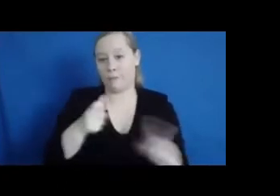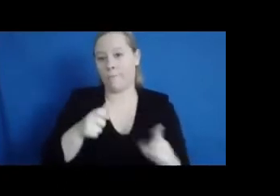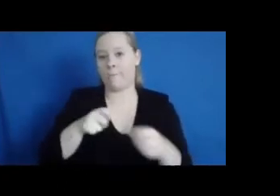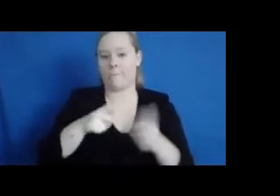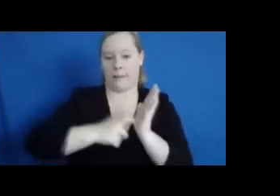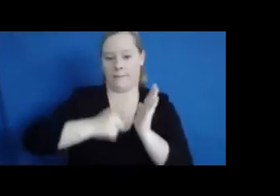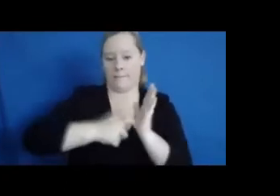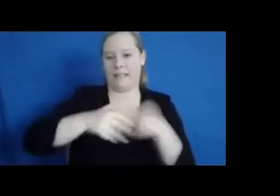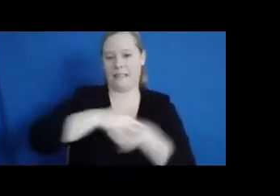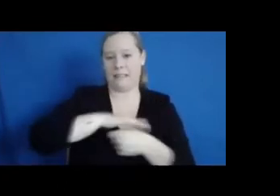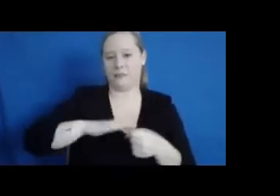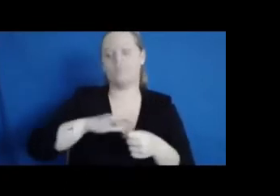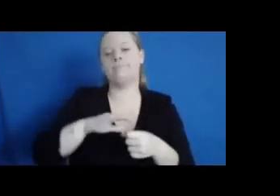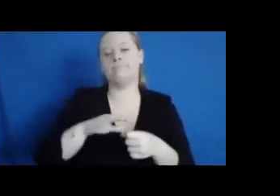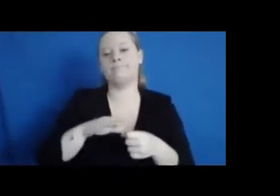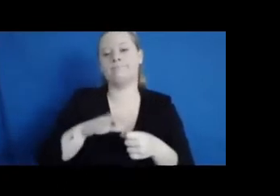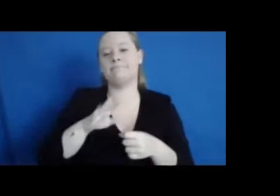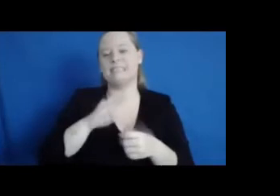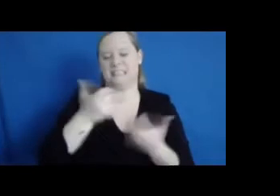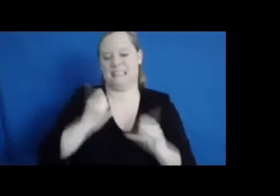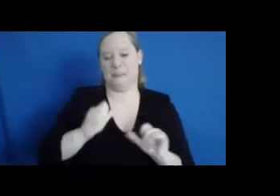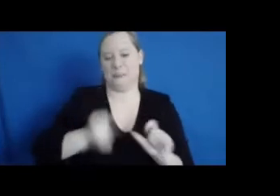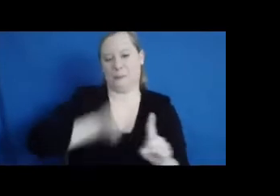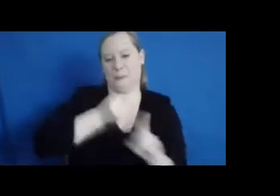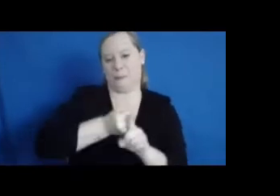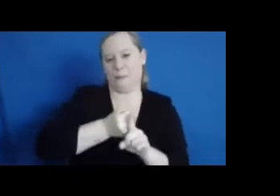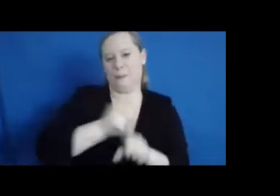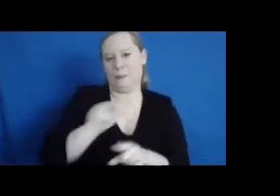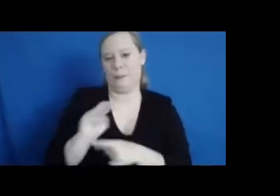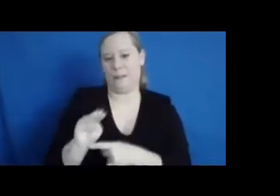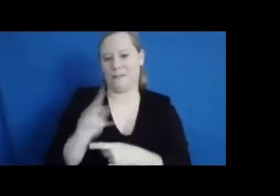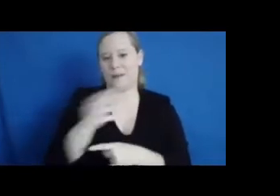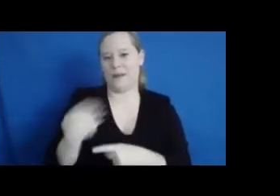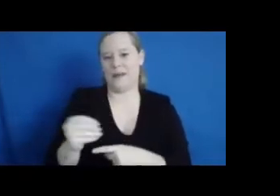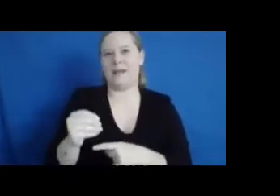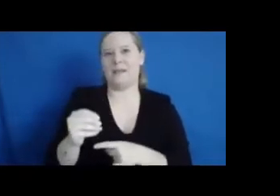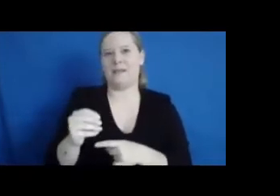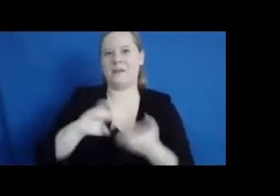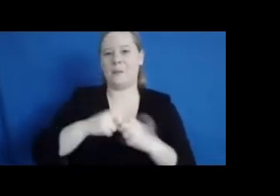affect New Mexico, and the problem has not washed away into Lake Powell.